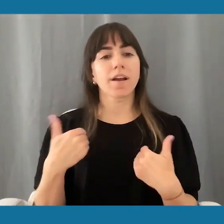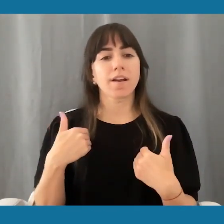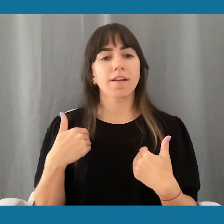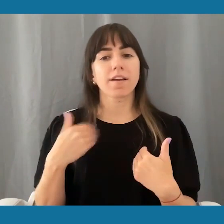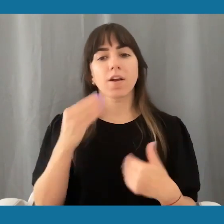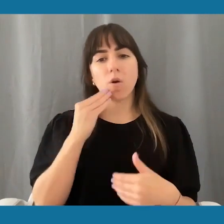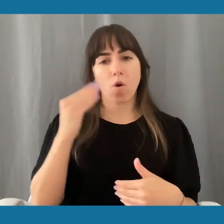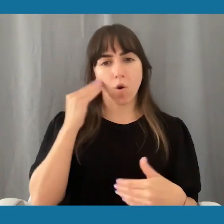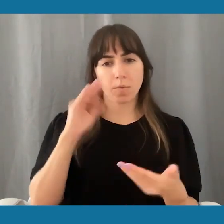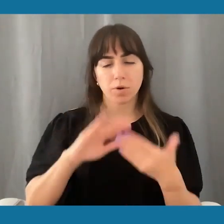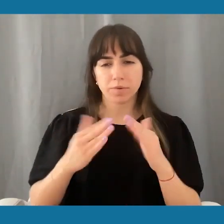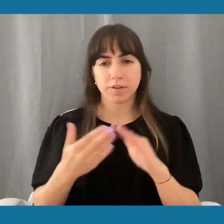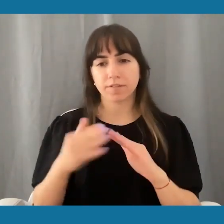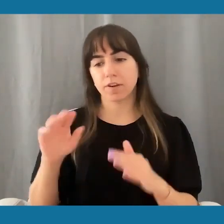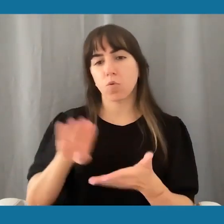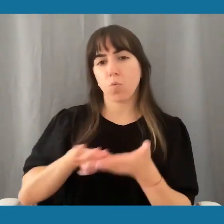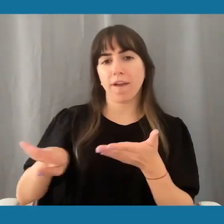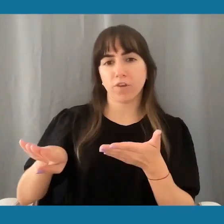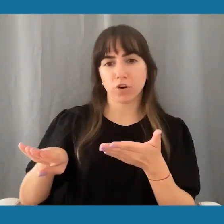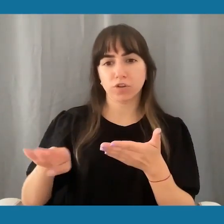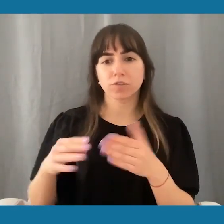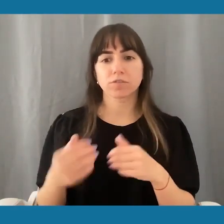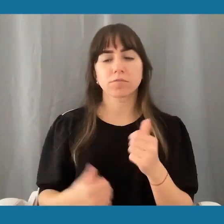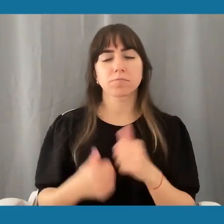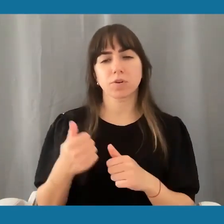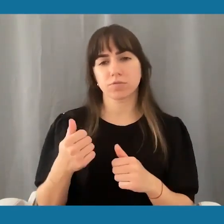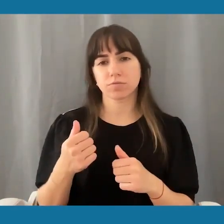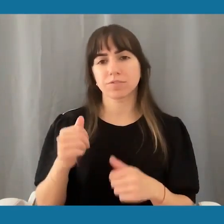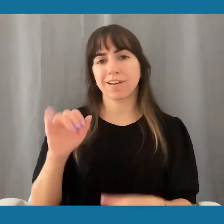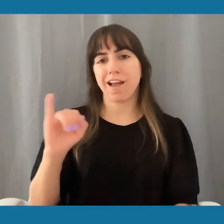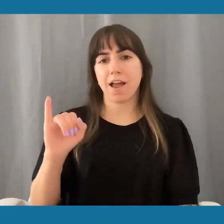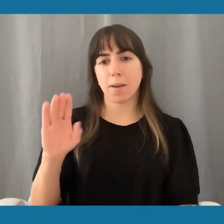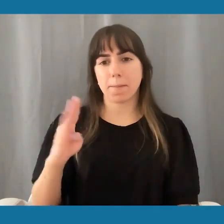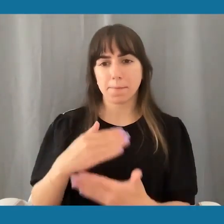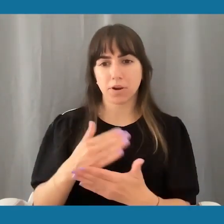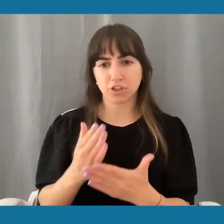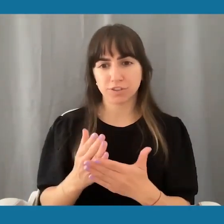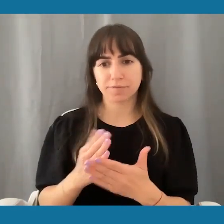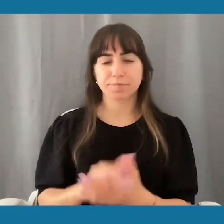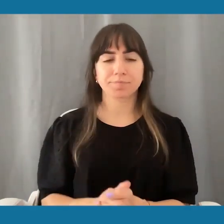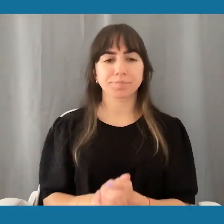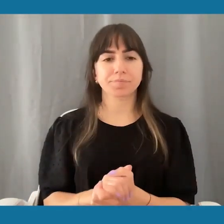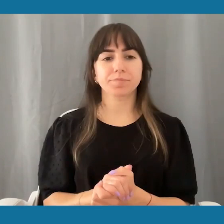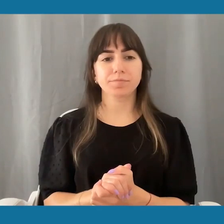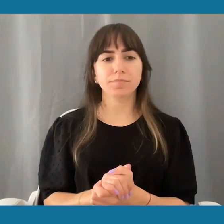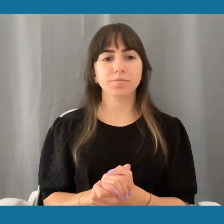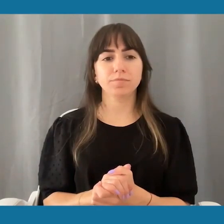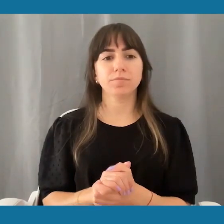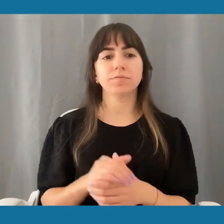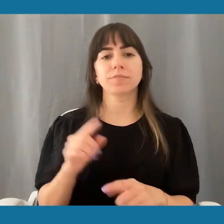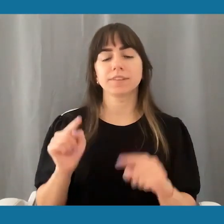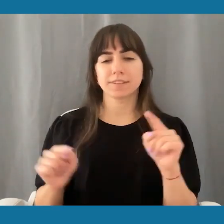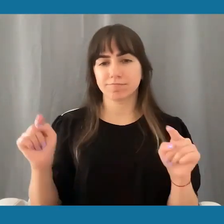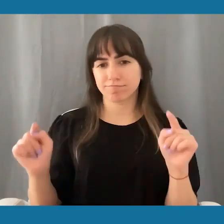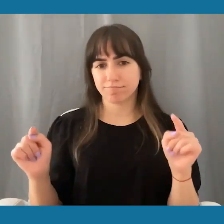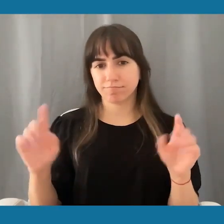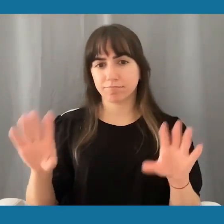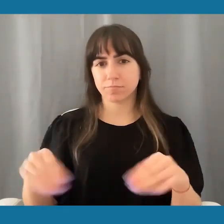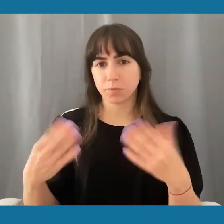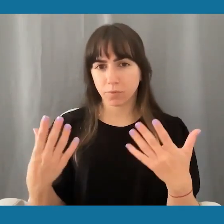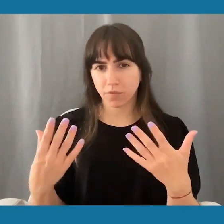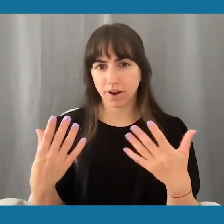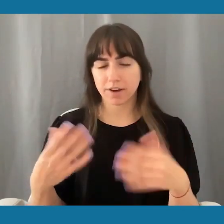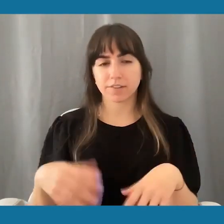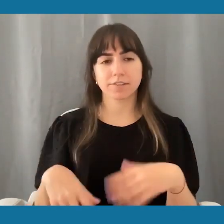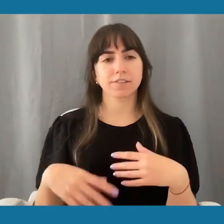ones is the iBudget and long-term care. These sets of Medicaid services provide a very robust set of services that your normal health